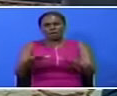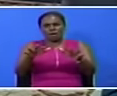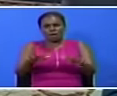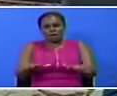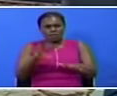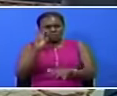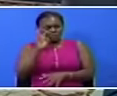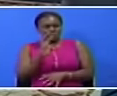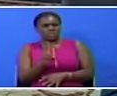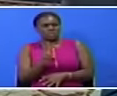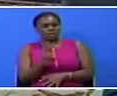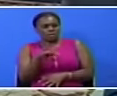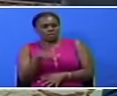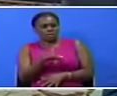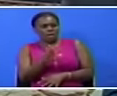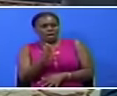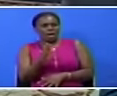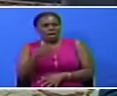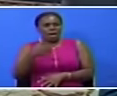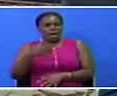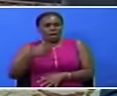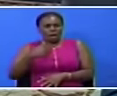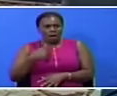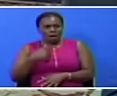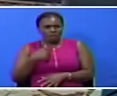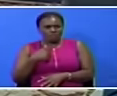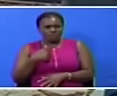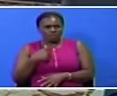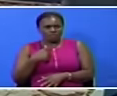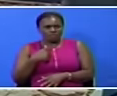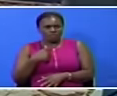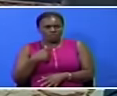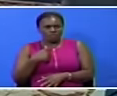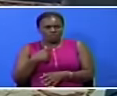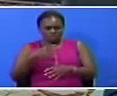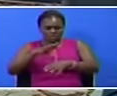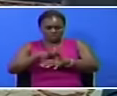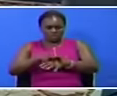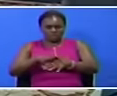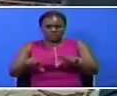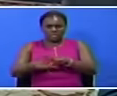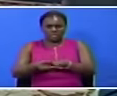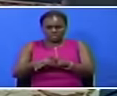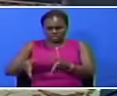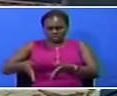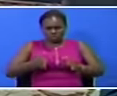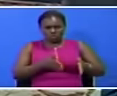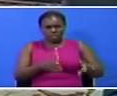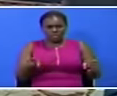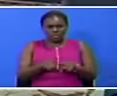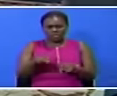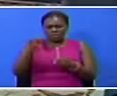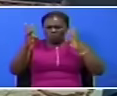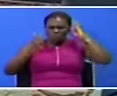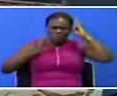we can see that he had put on a heavy gray jacket and also a gray trouser. And he was